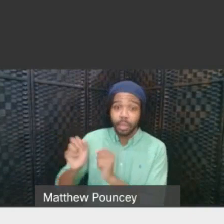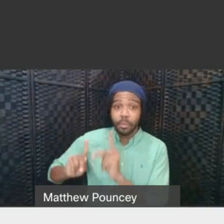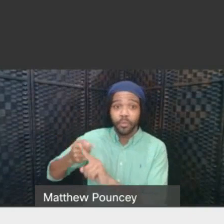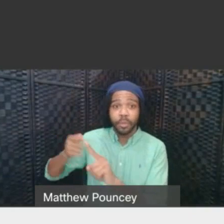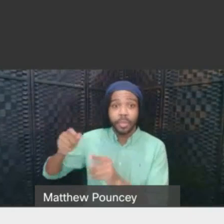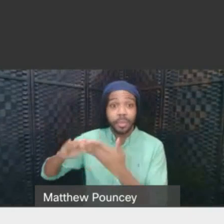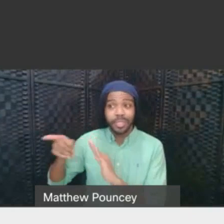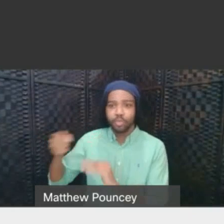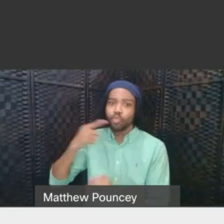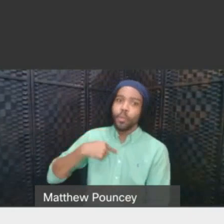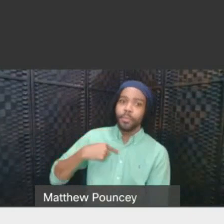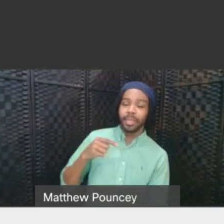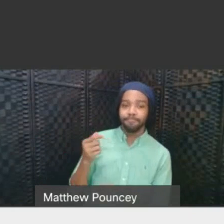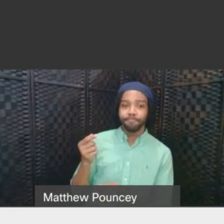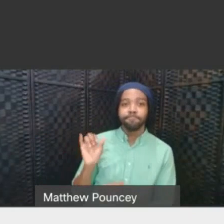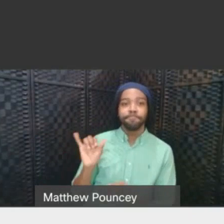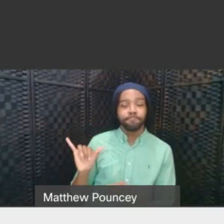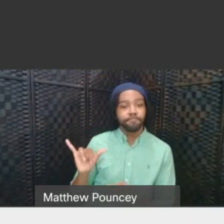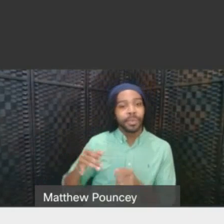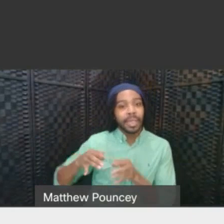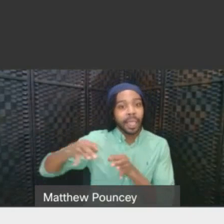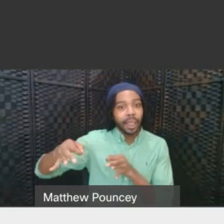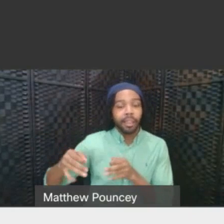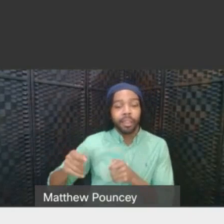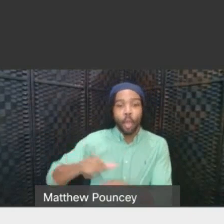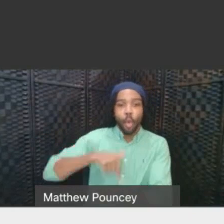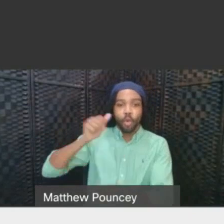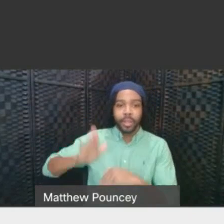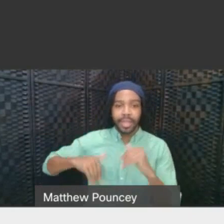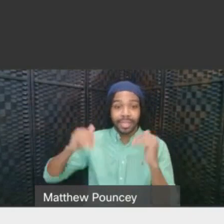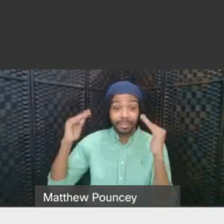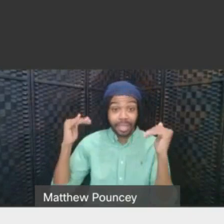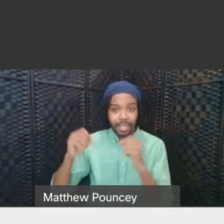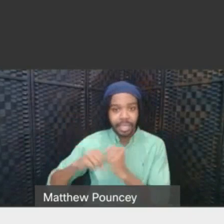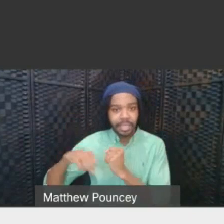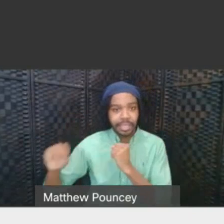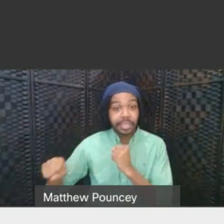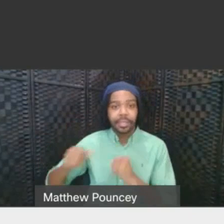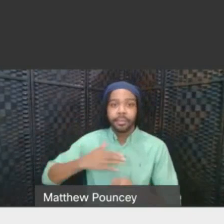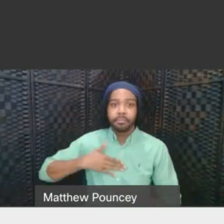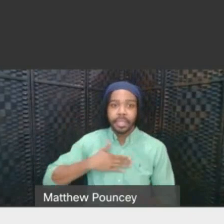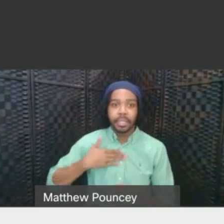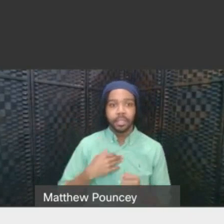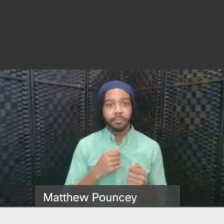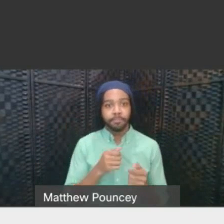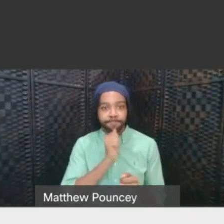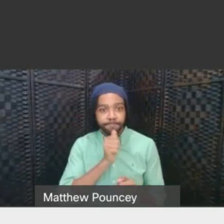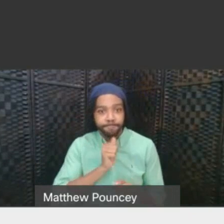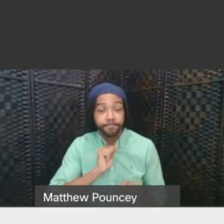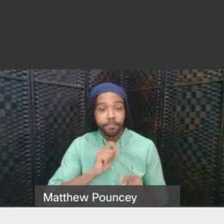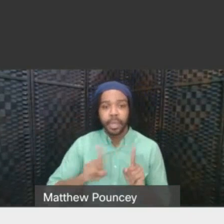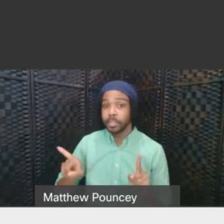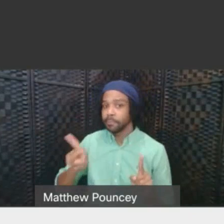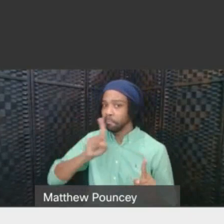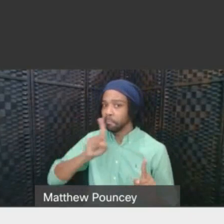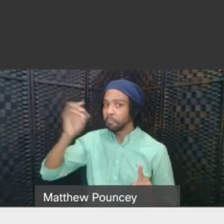them it is taking longer than they had anticipated, and for people to please be patient. But she didn't answer whether there was a